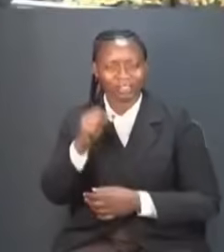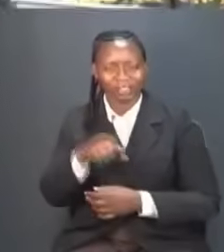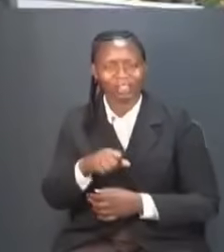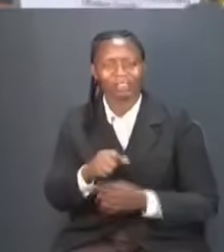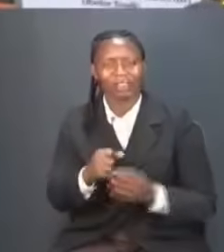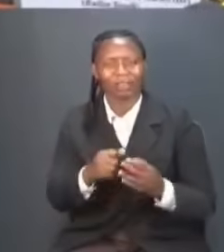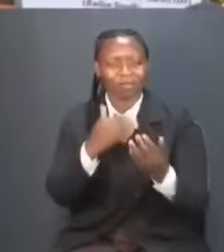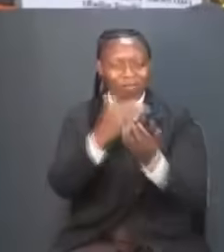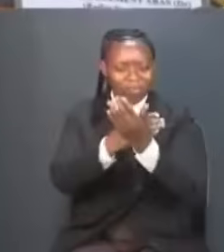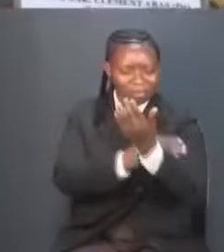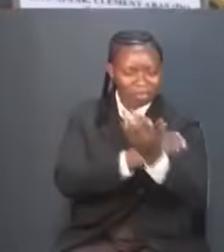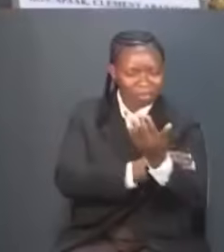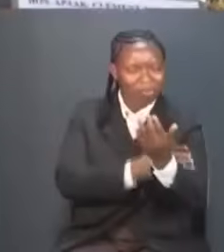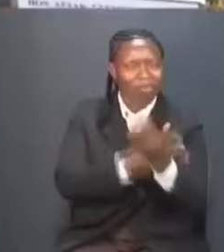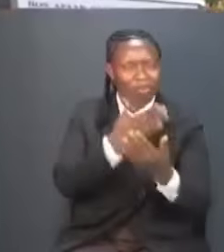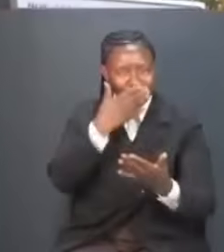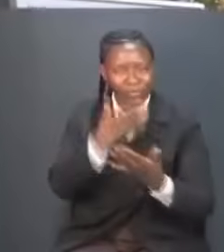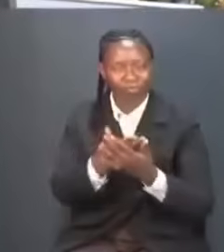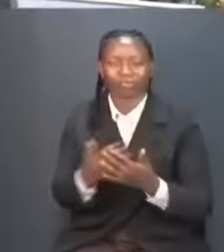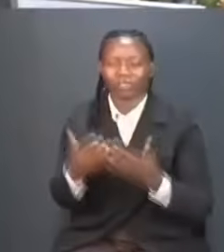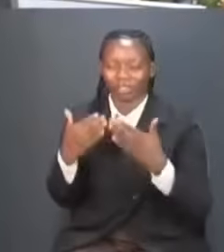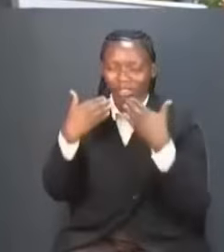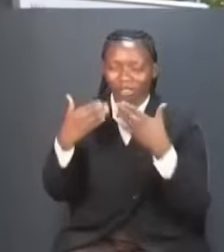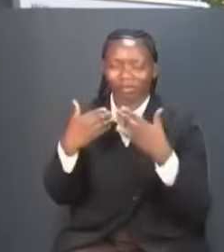improving out of bumper harvest. Thank you.